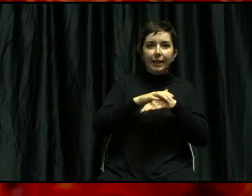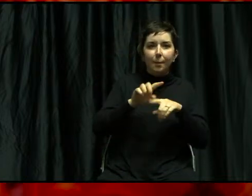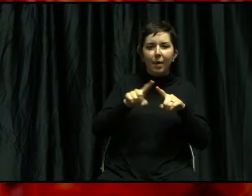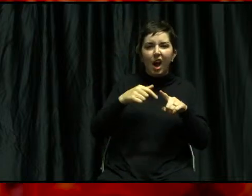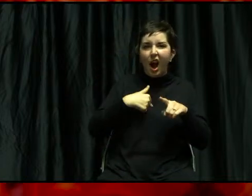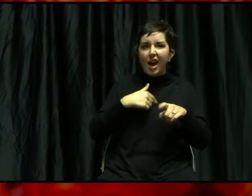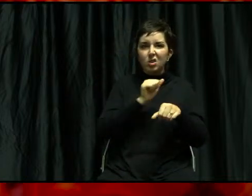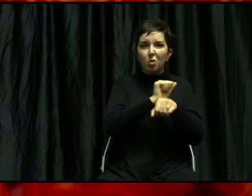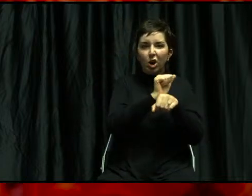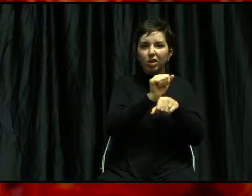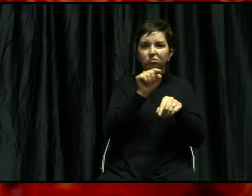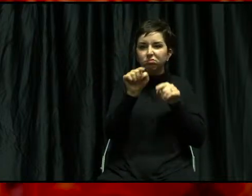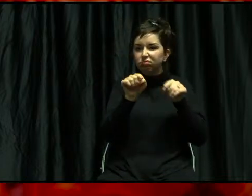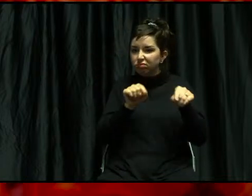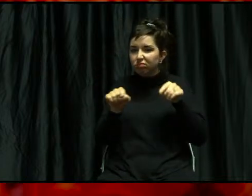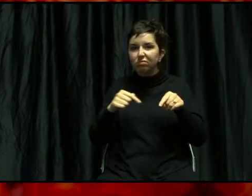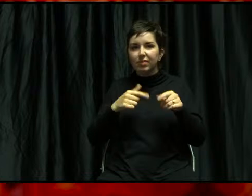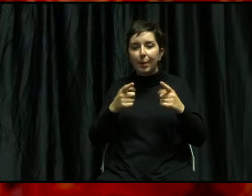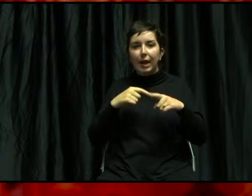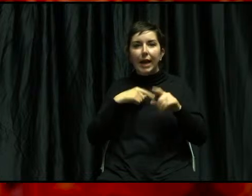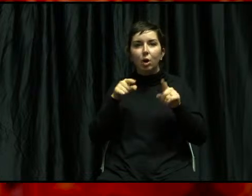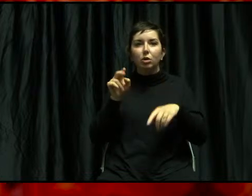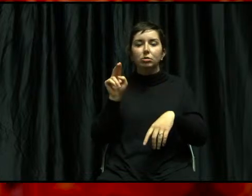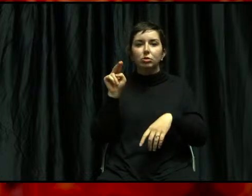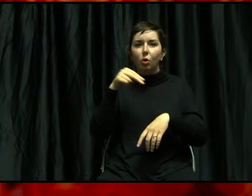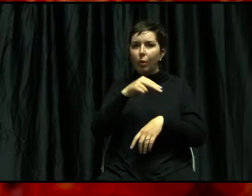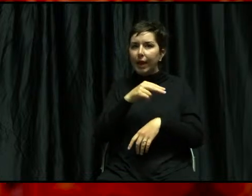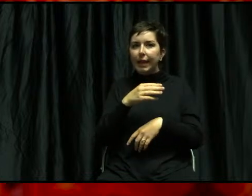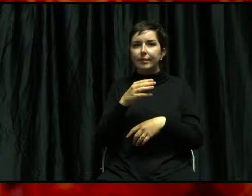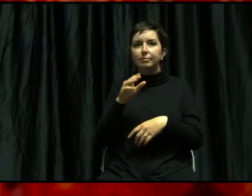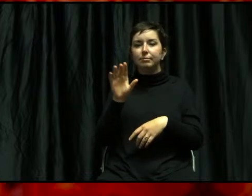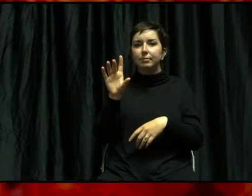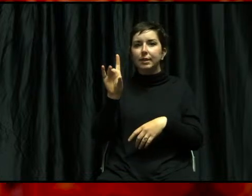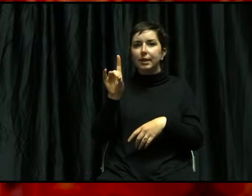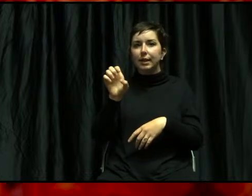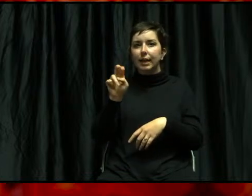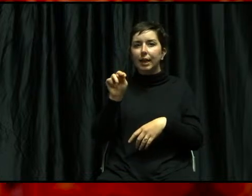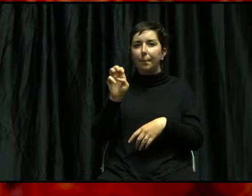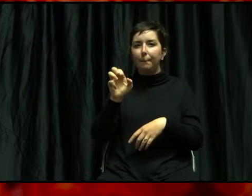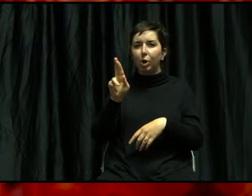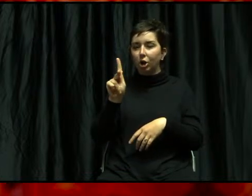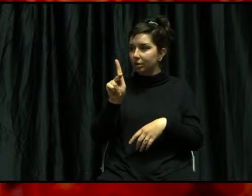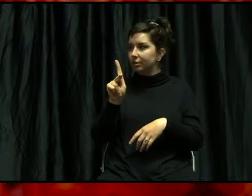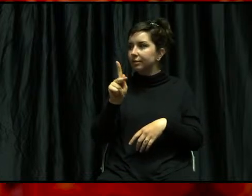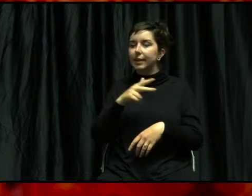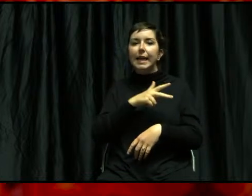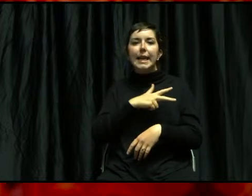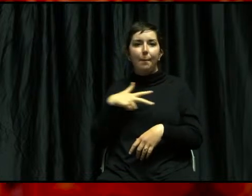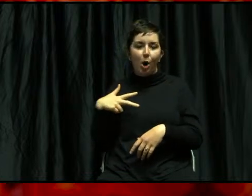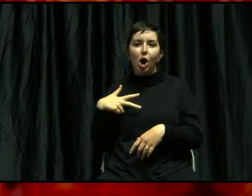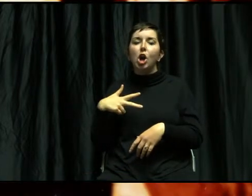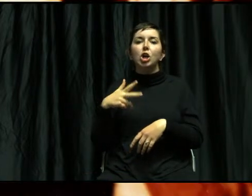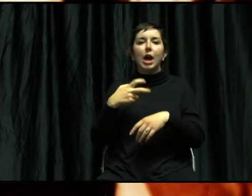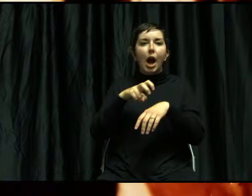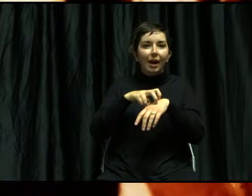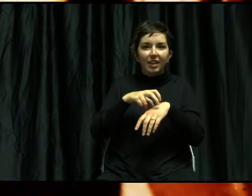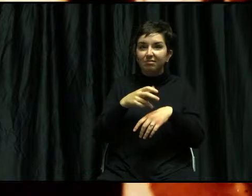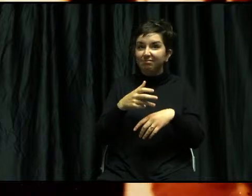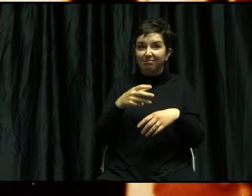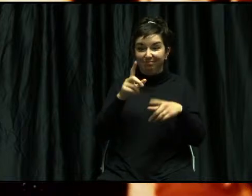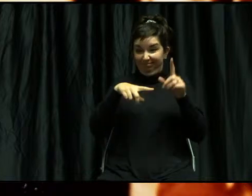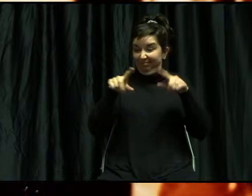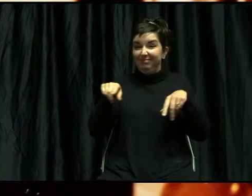in Norway and Denmark and Ireland and you name it.